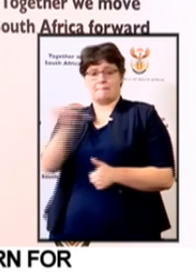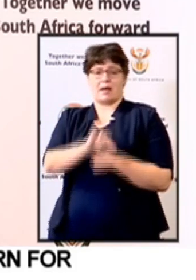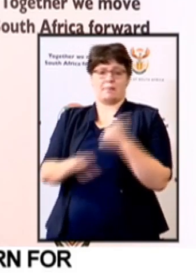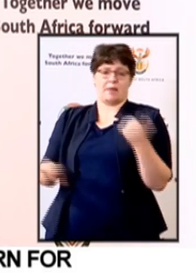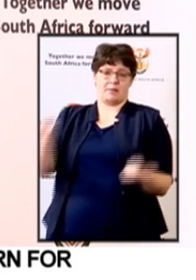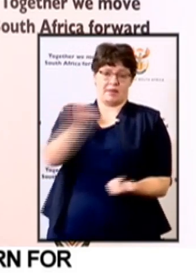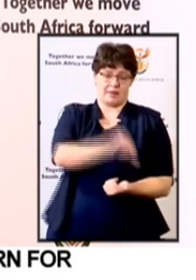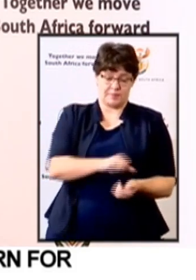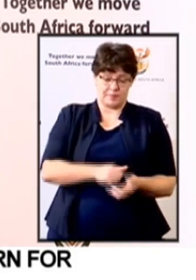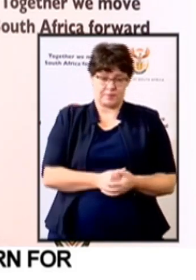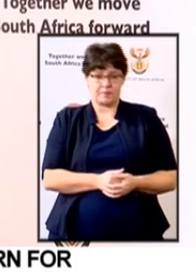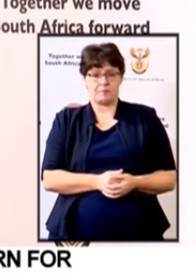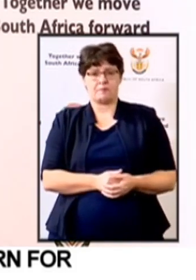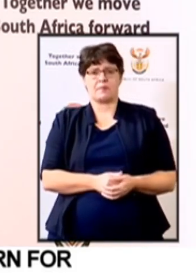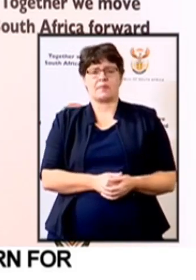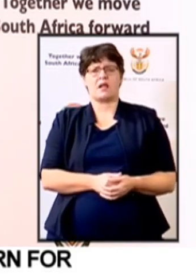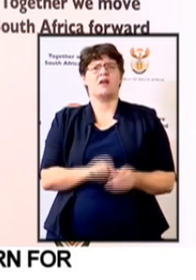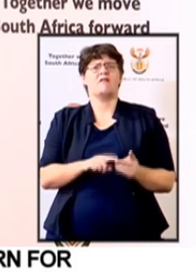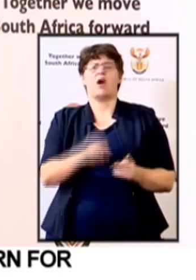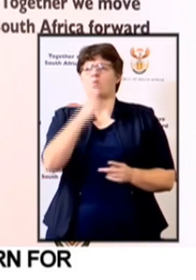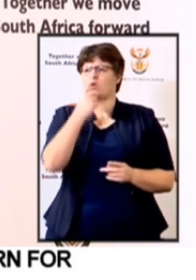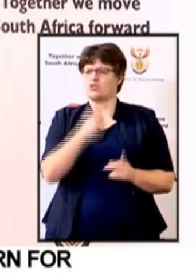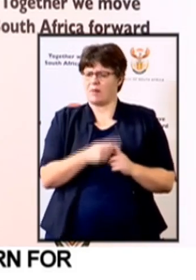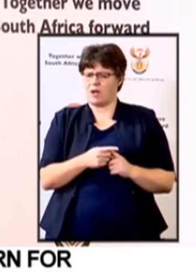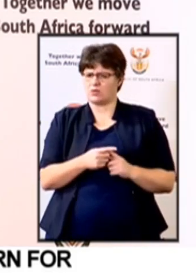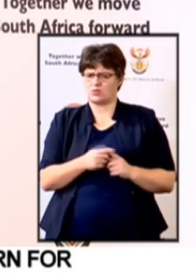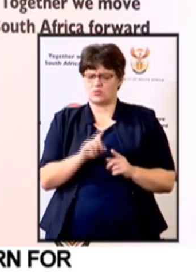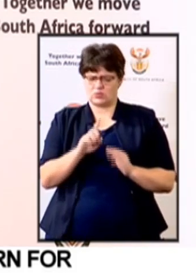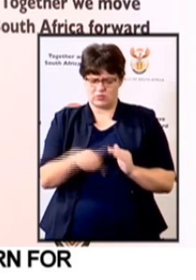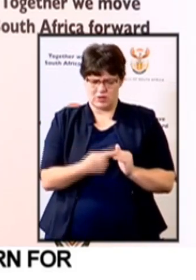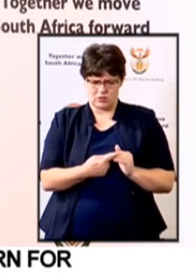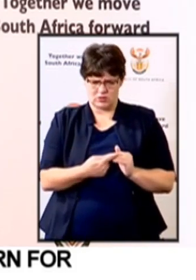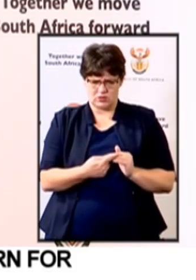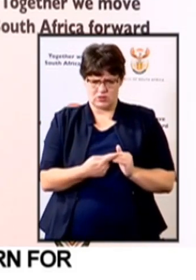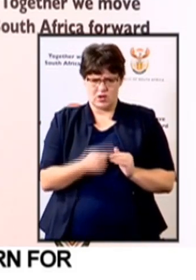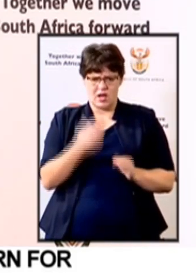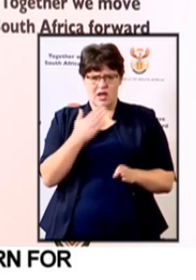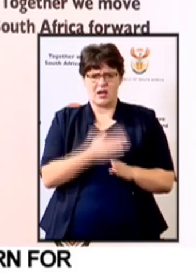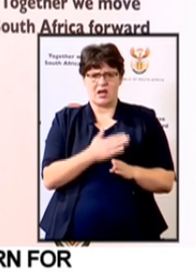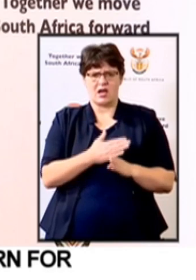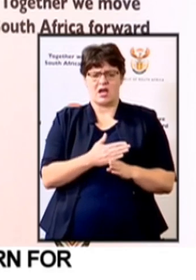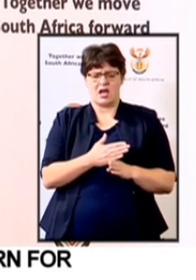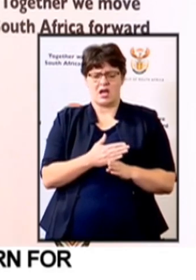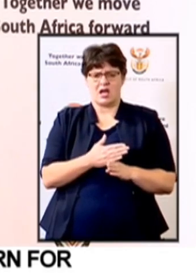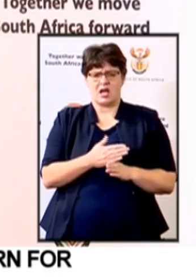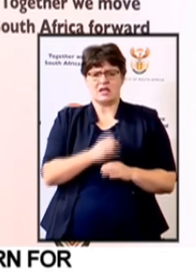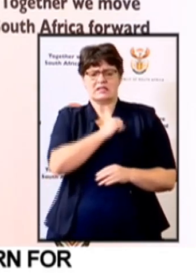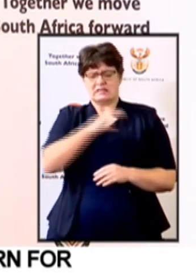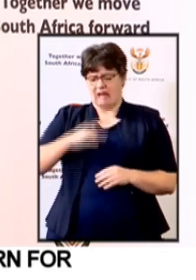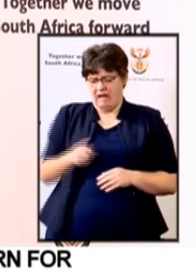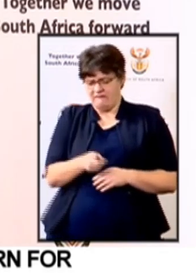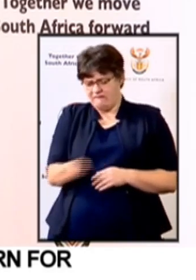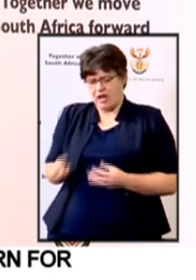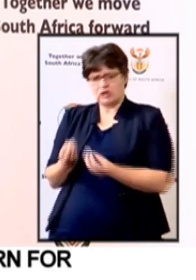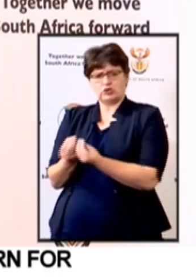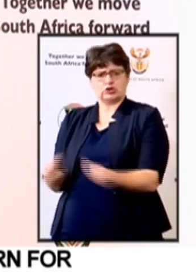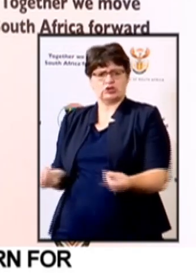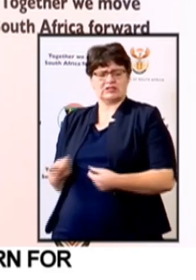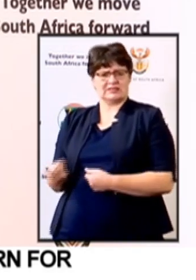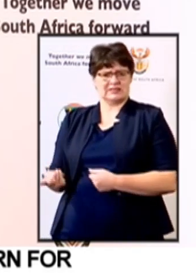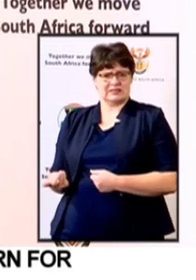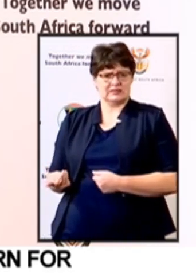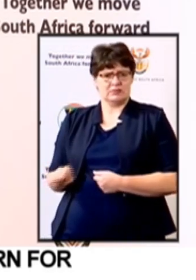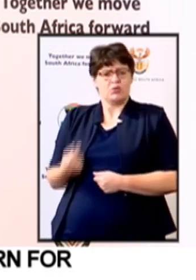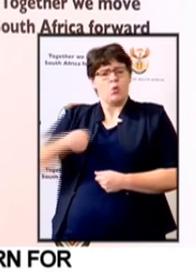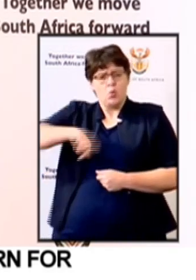of there was a question about about employees of children. The approach really